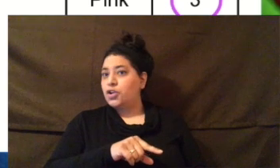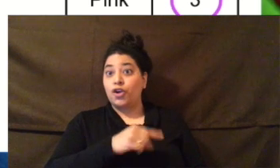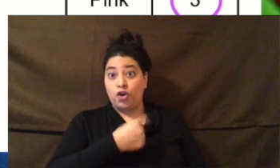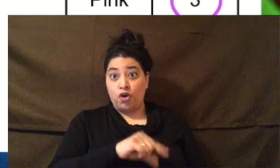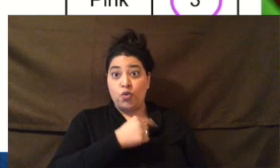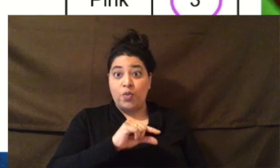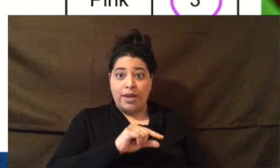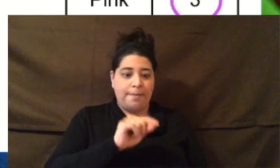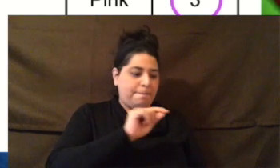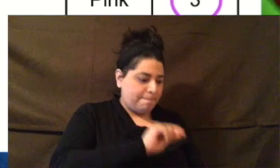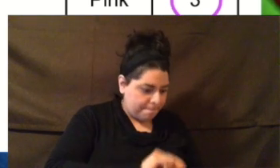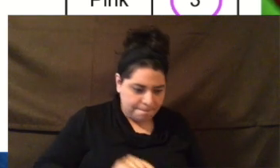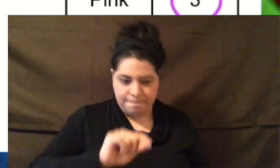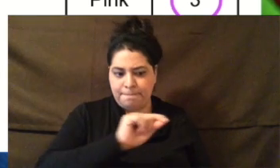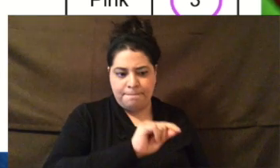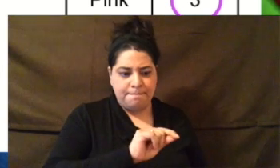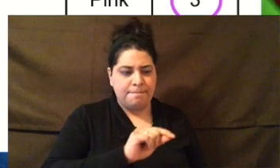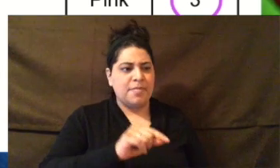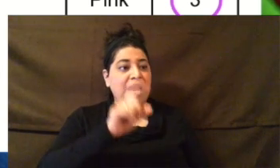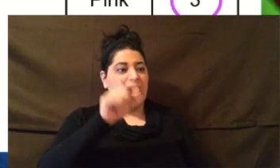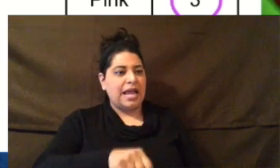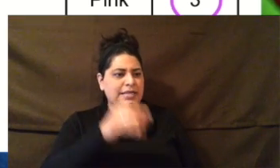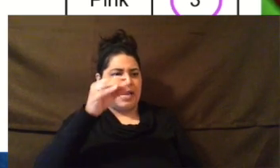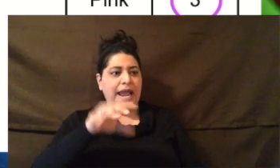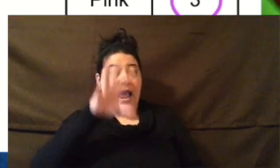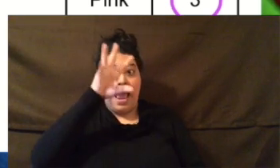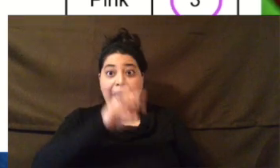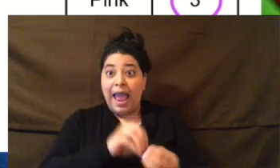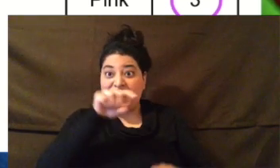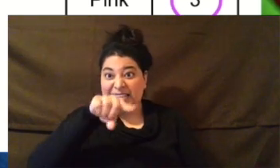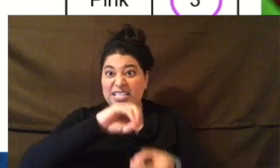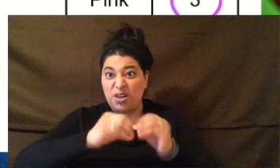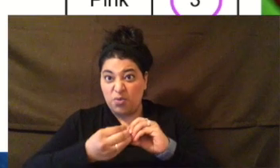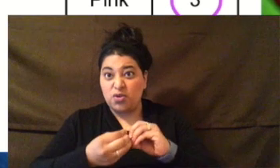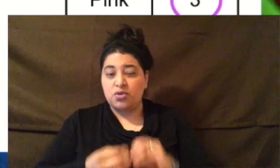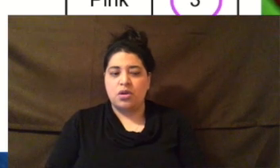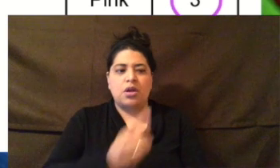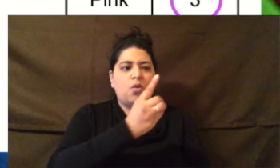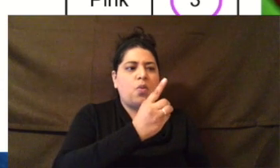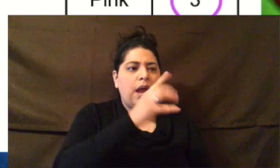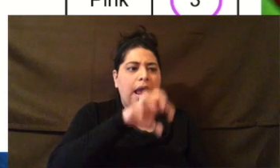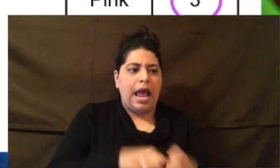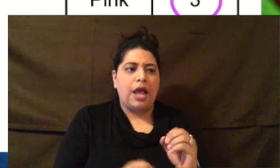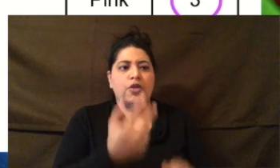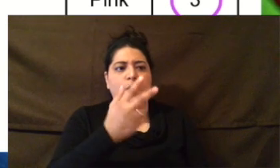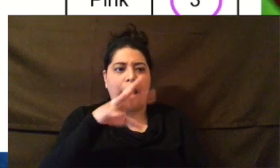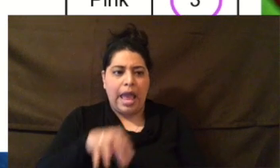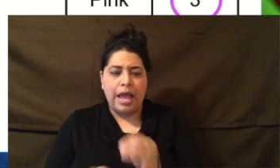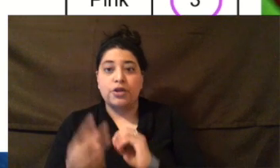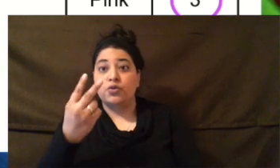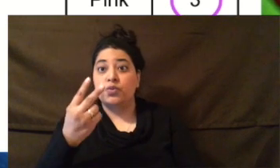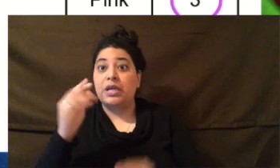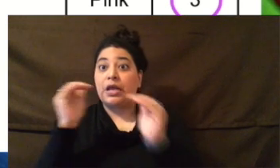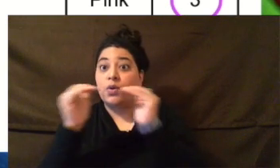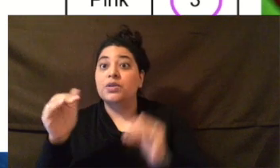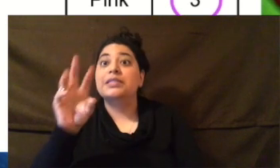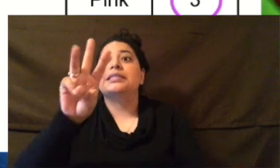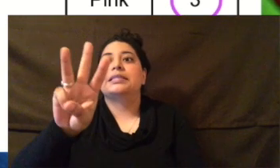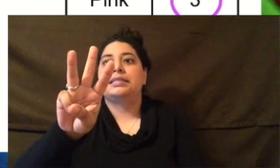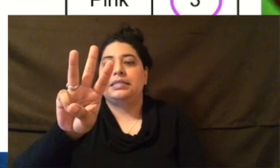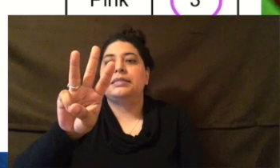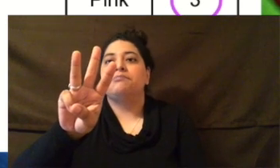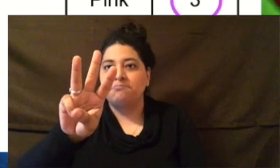to be using green. So now all I have to do is add these things up. 1 plus 3 plus 2, super